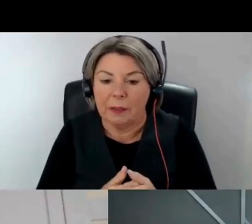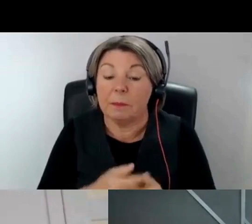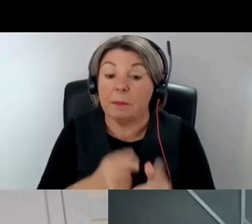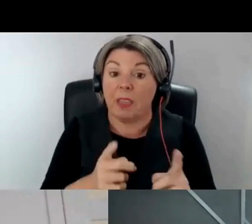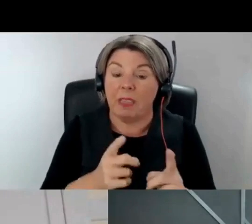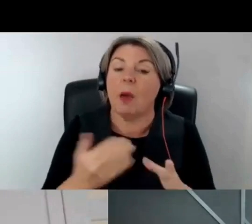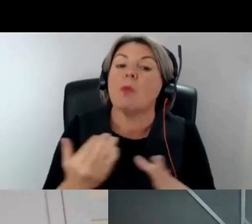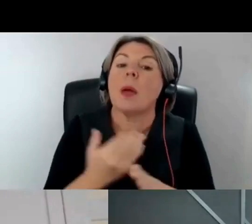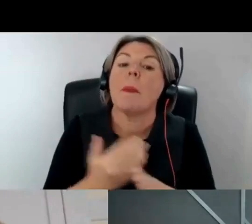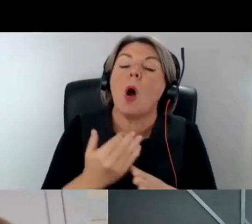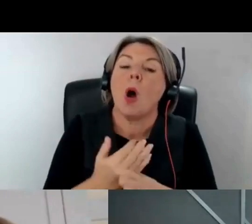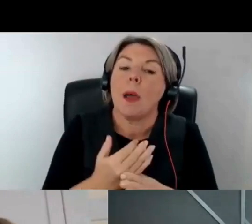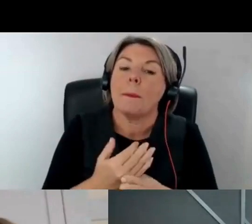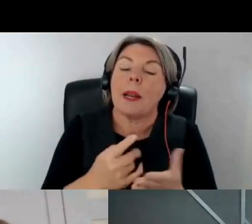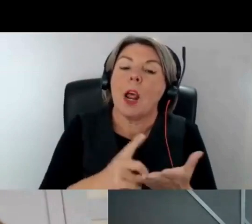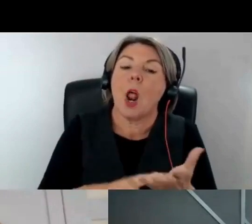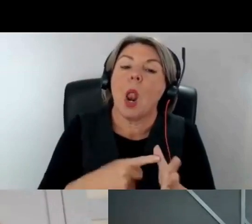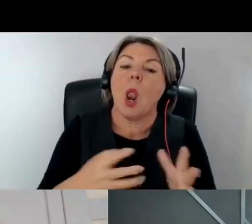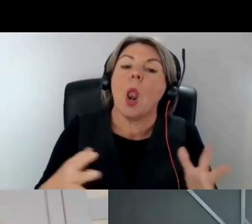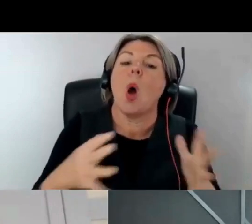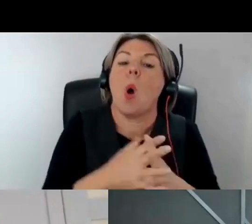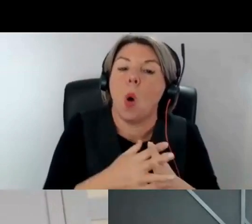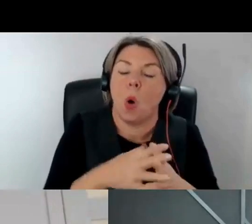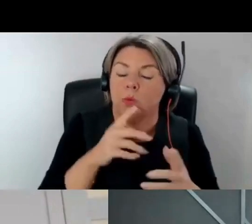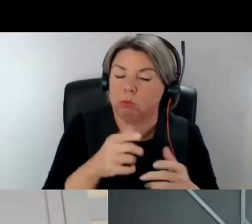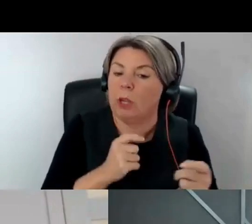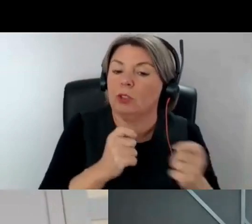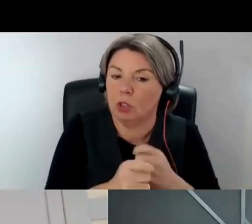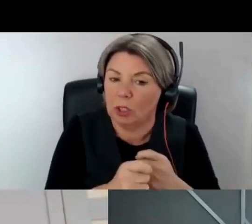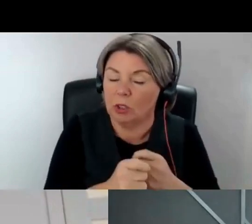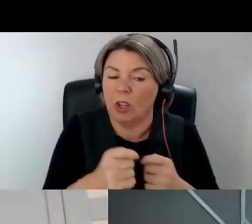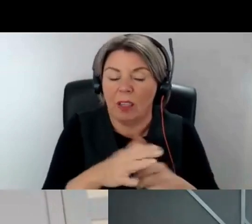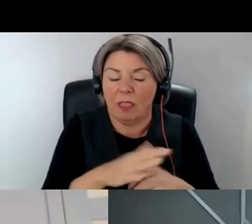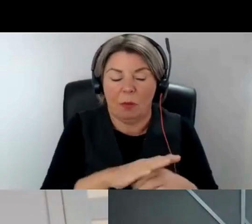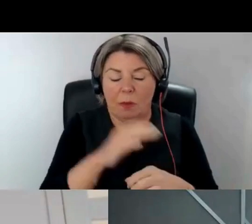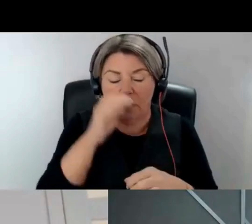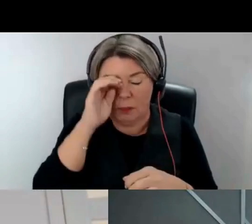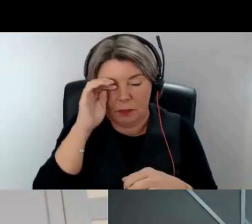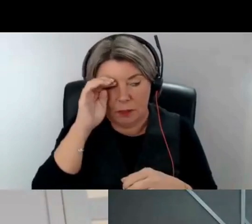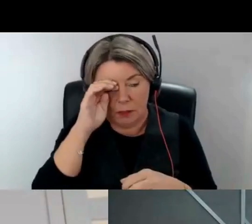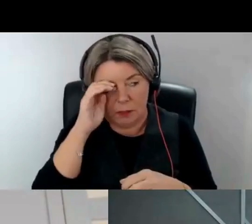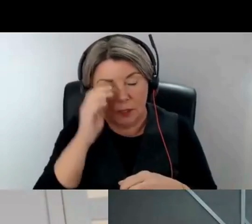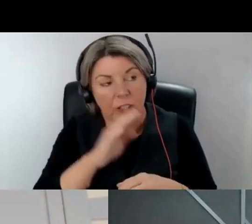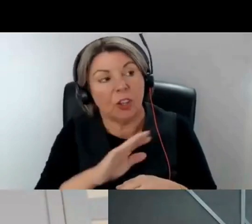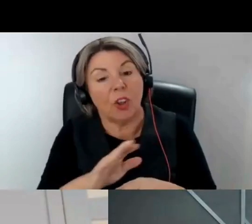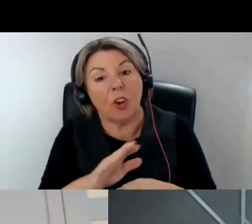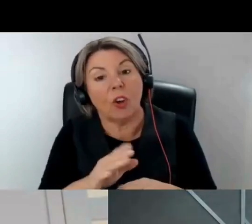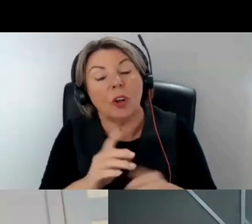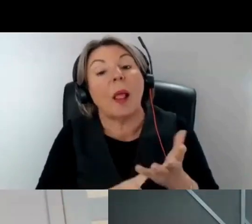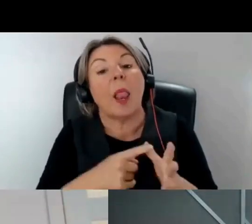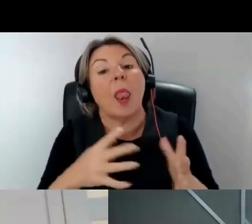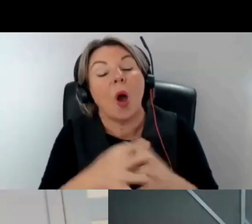within employment law for menopause in the workplaces. So it's not necessarily going to be law, but there are suggestions